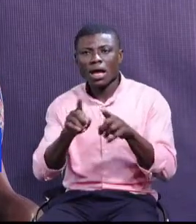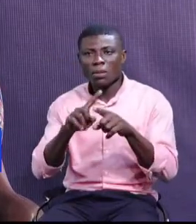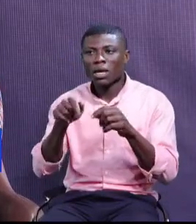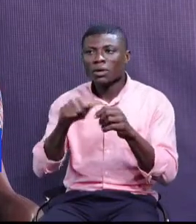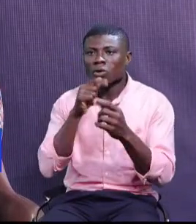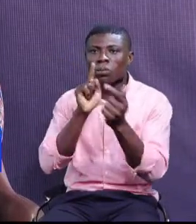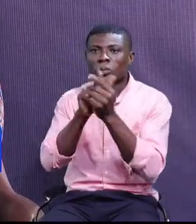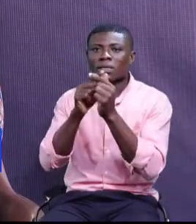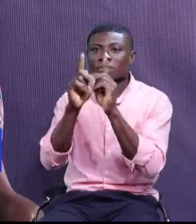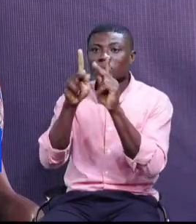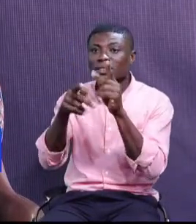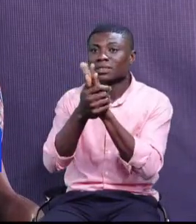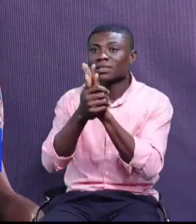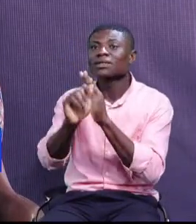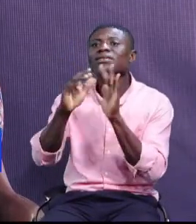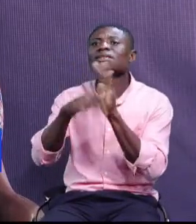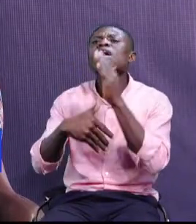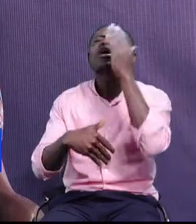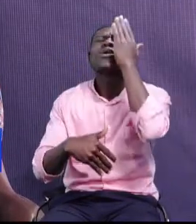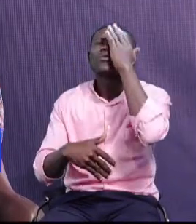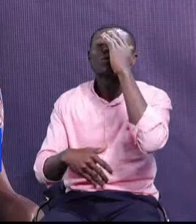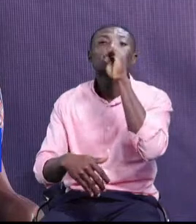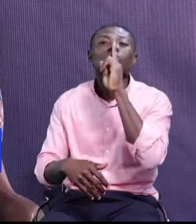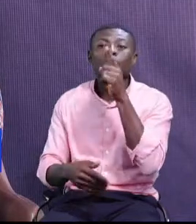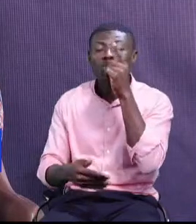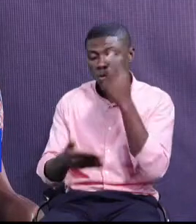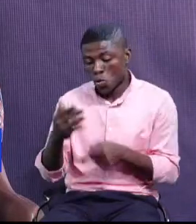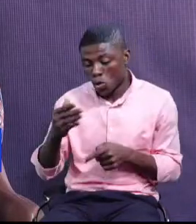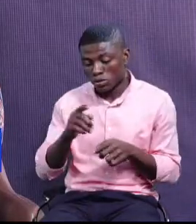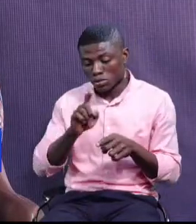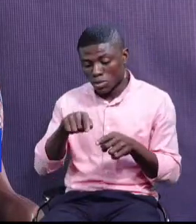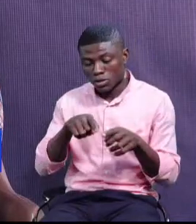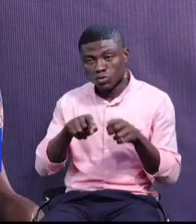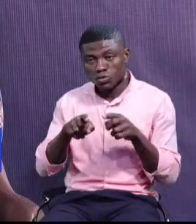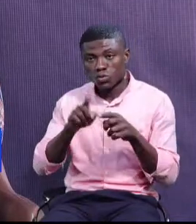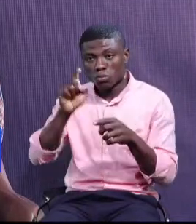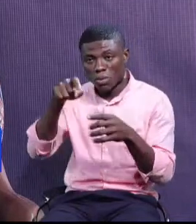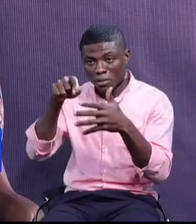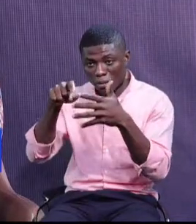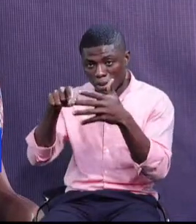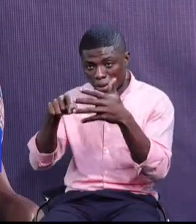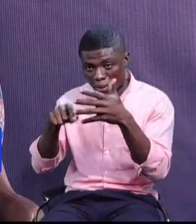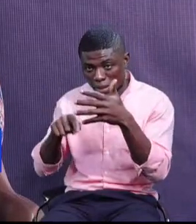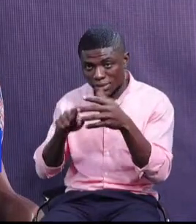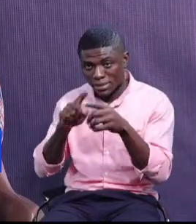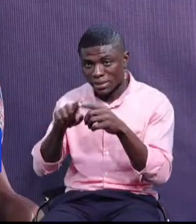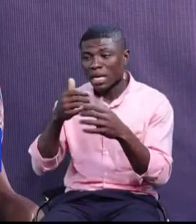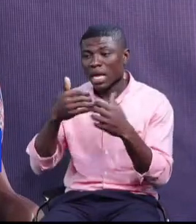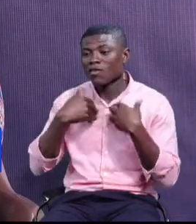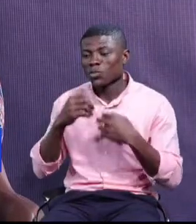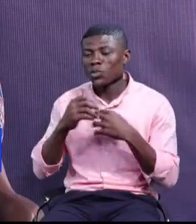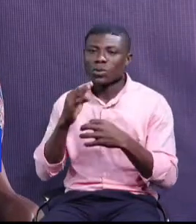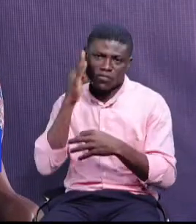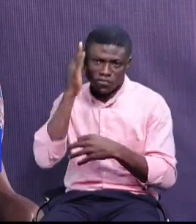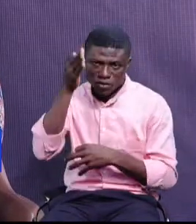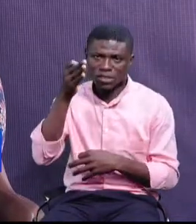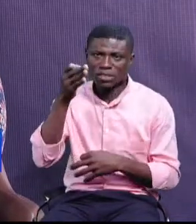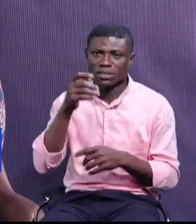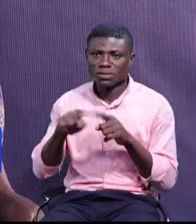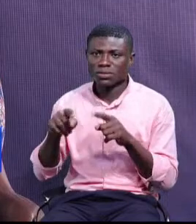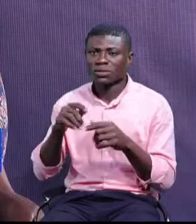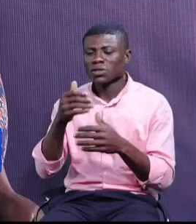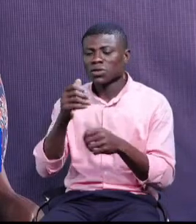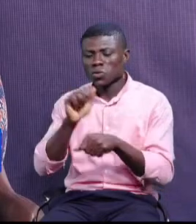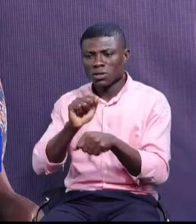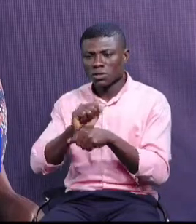the experts to know exactly what you are supposed to comply with, then you'll be found wanting. So you get